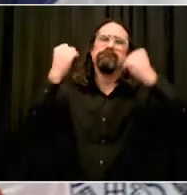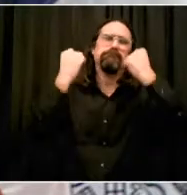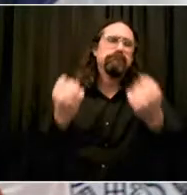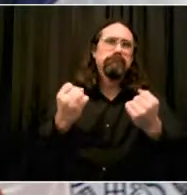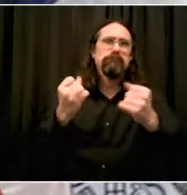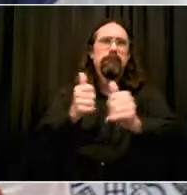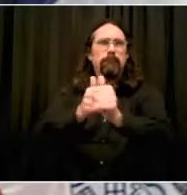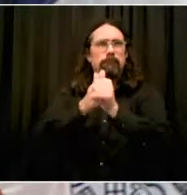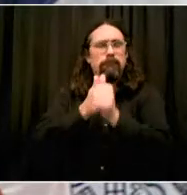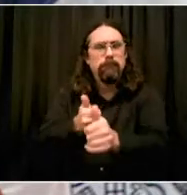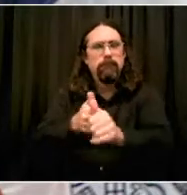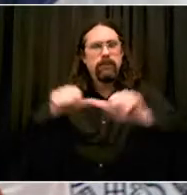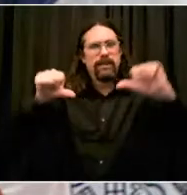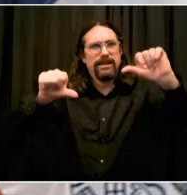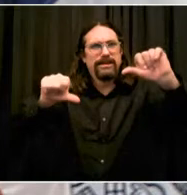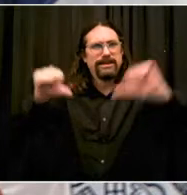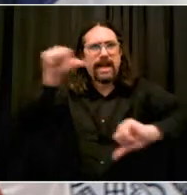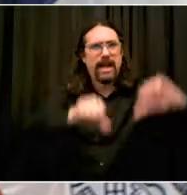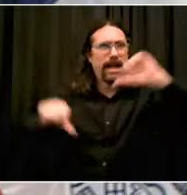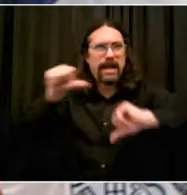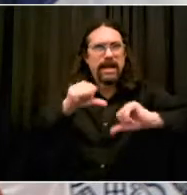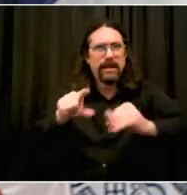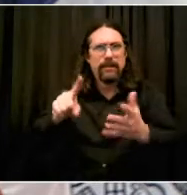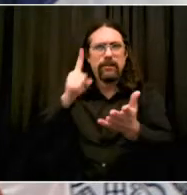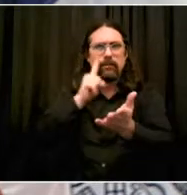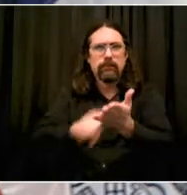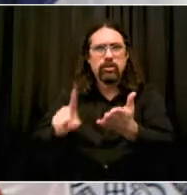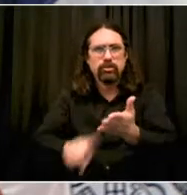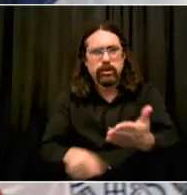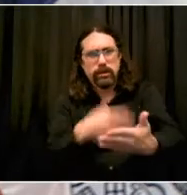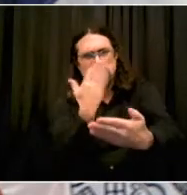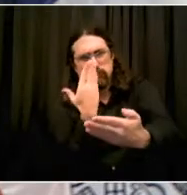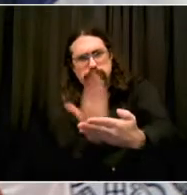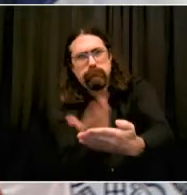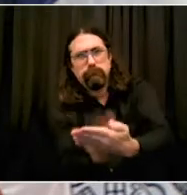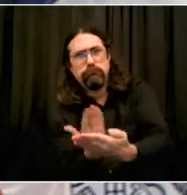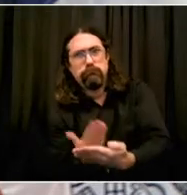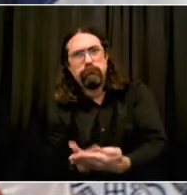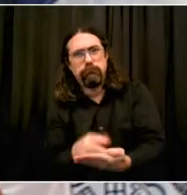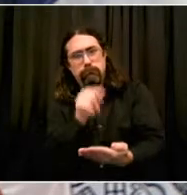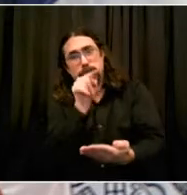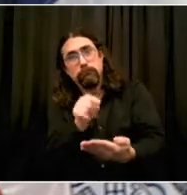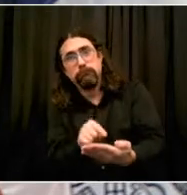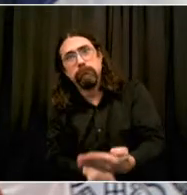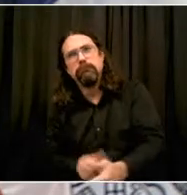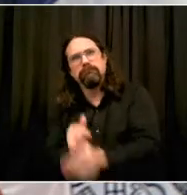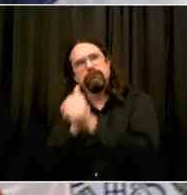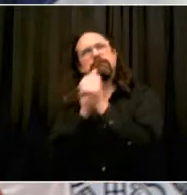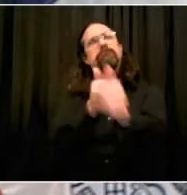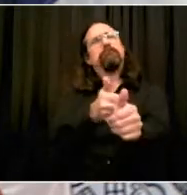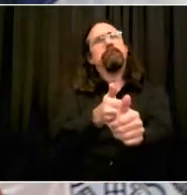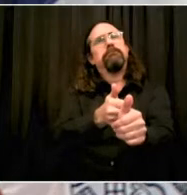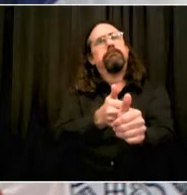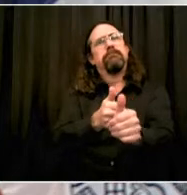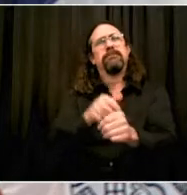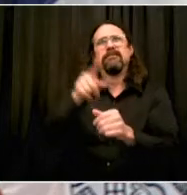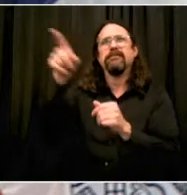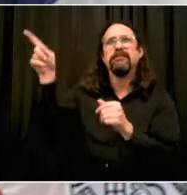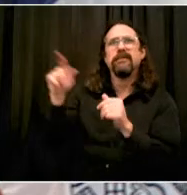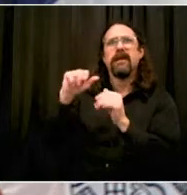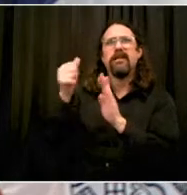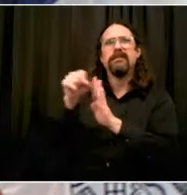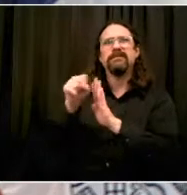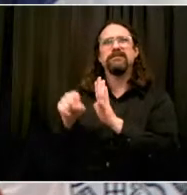standards are interpreted with a very focused approach to protecting people's health and safety. Ours